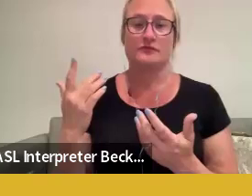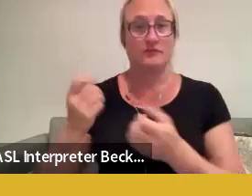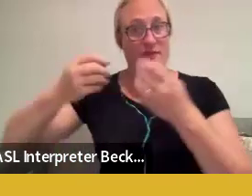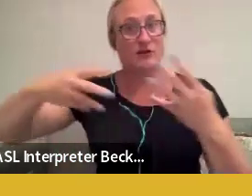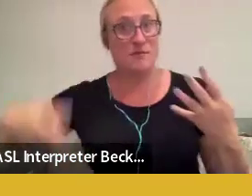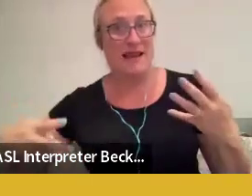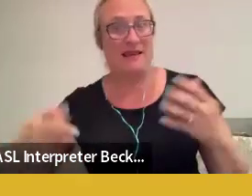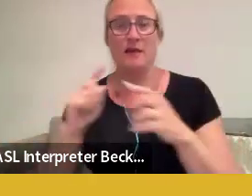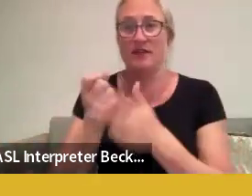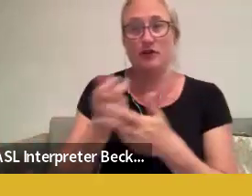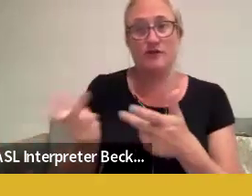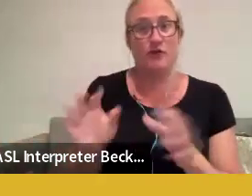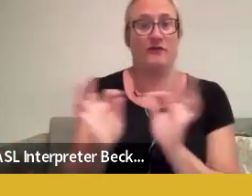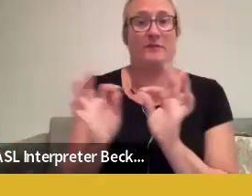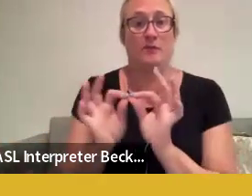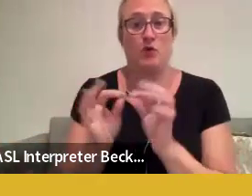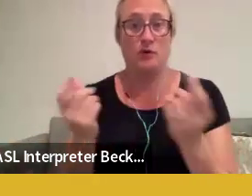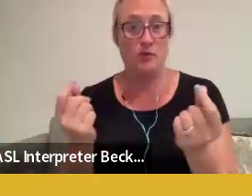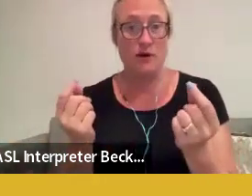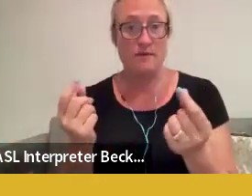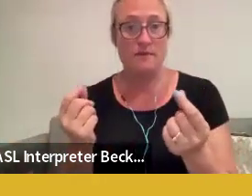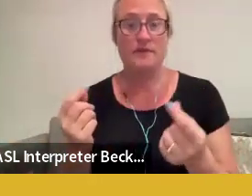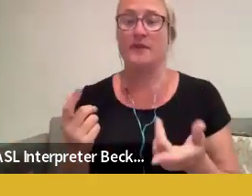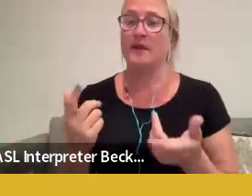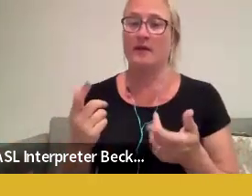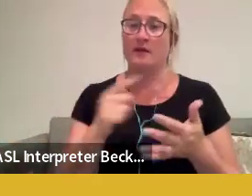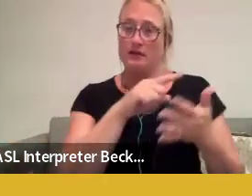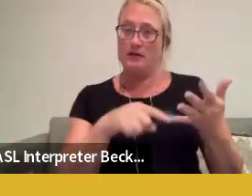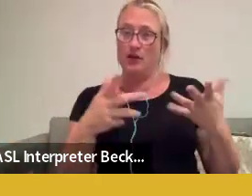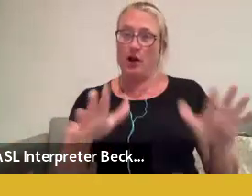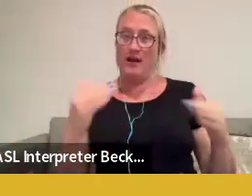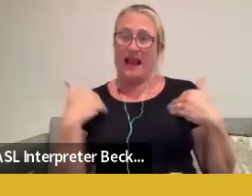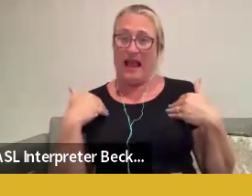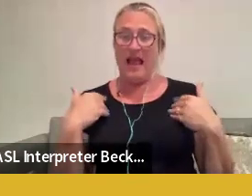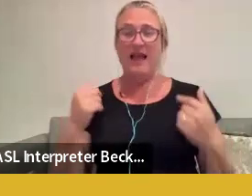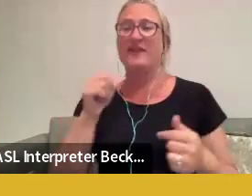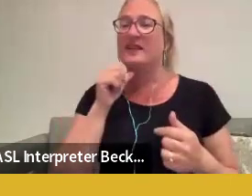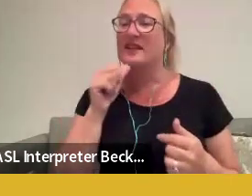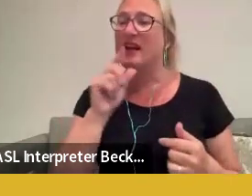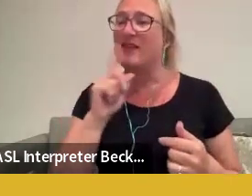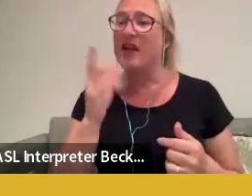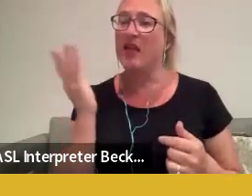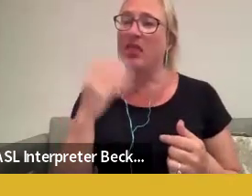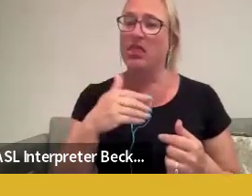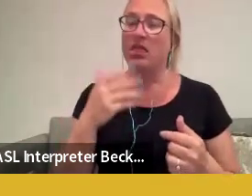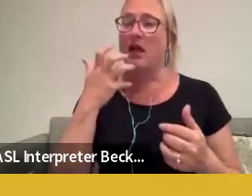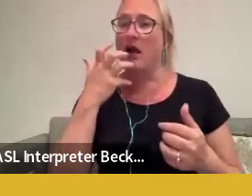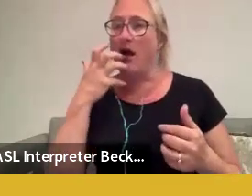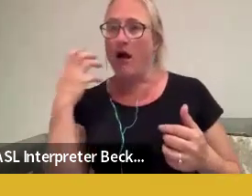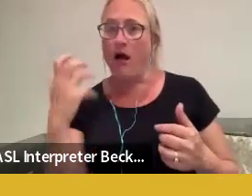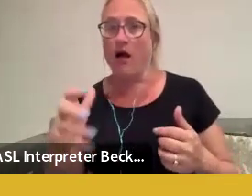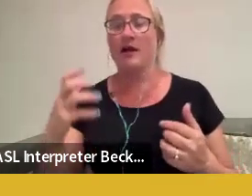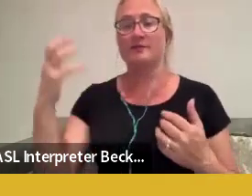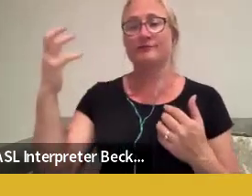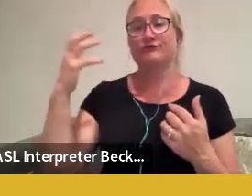point out are they're less likely to notice the changes in temperature. So if they, are out in the sun and things like